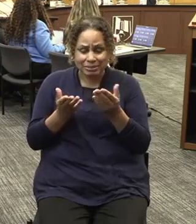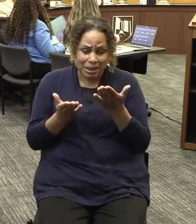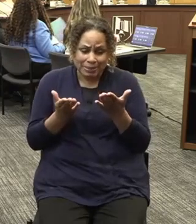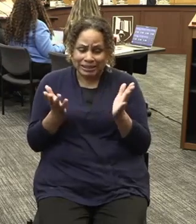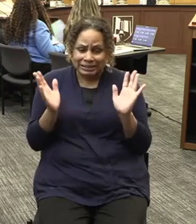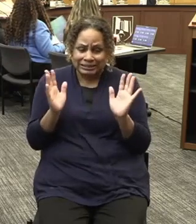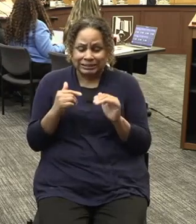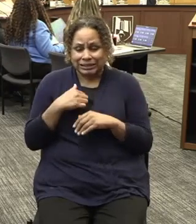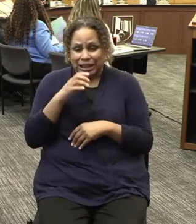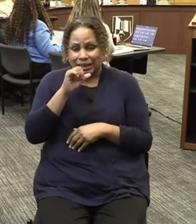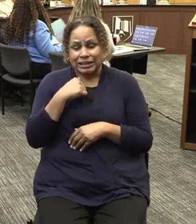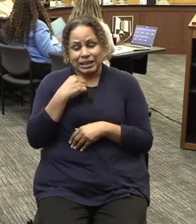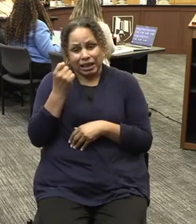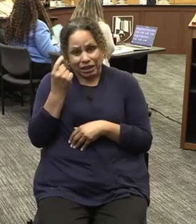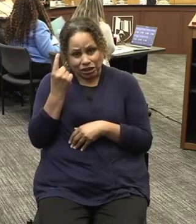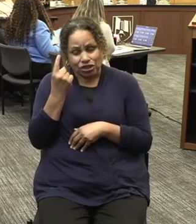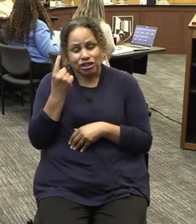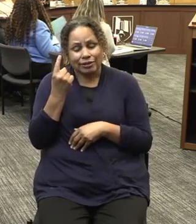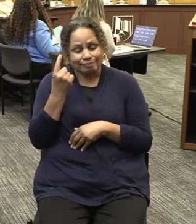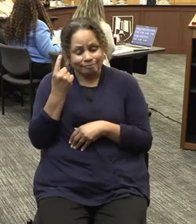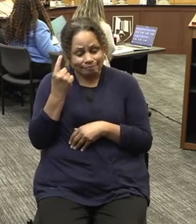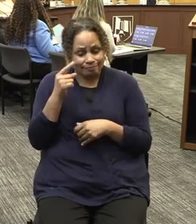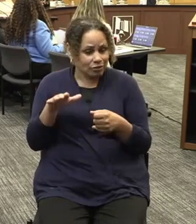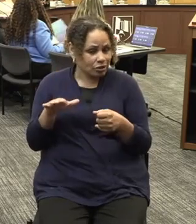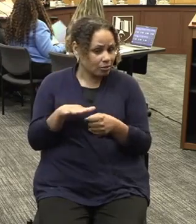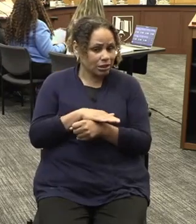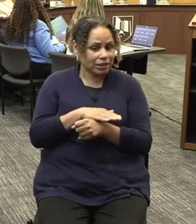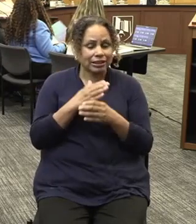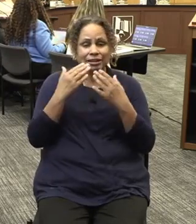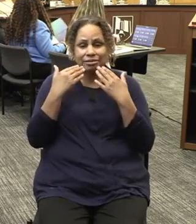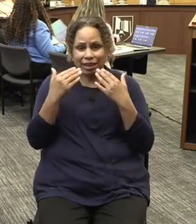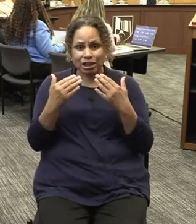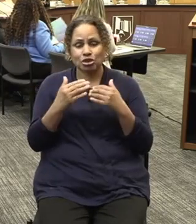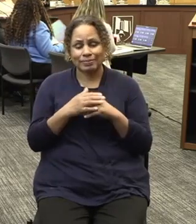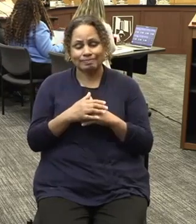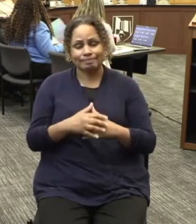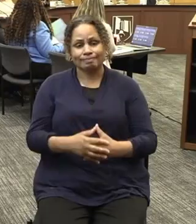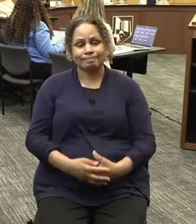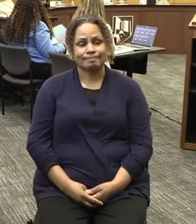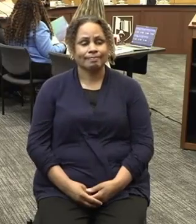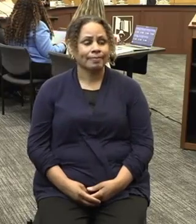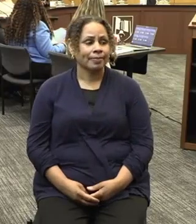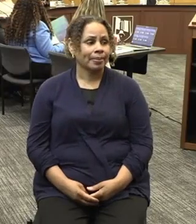know. But I understand completely. But thank you for everything you've done.